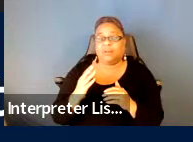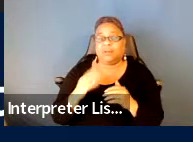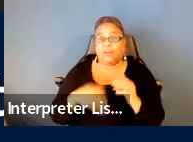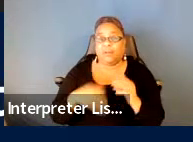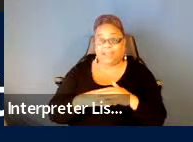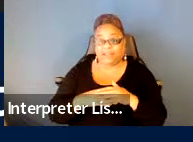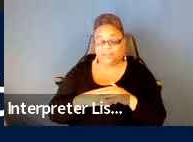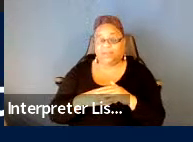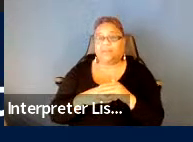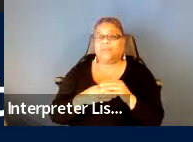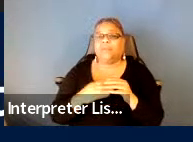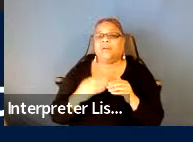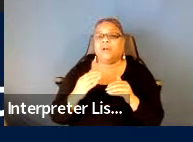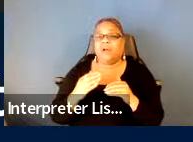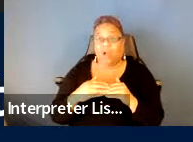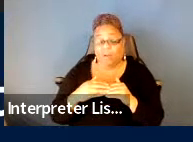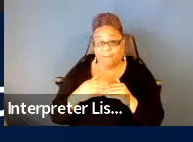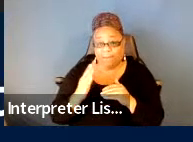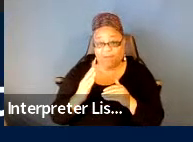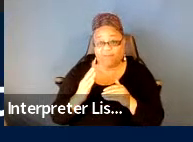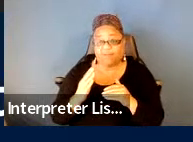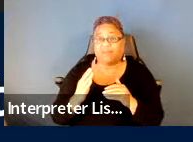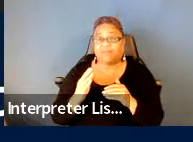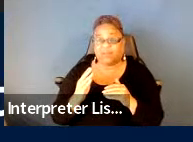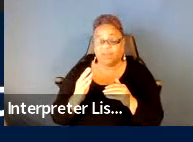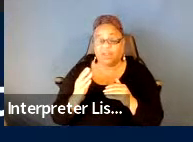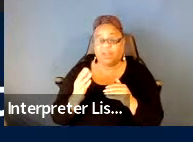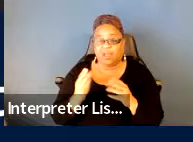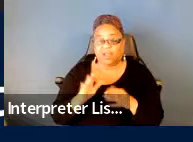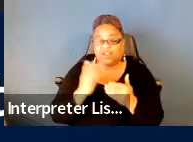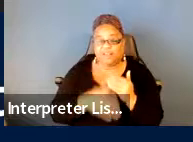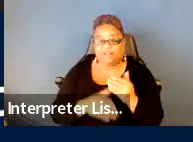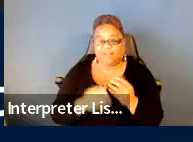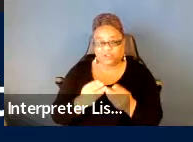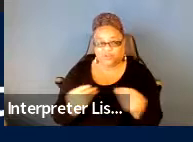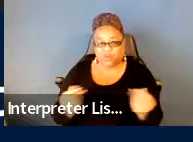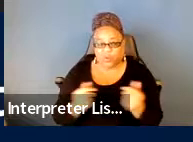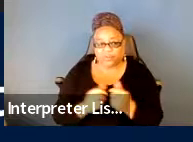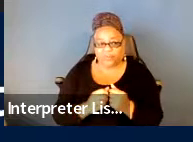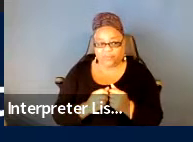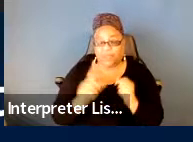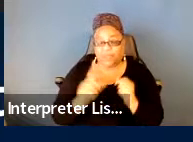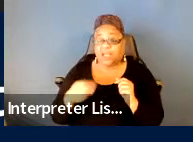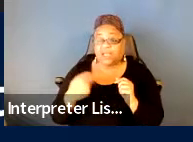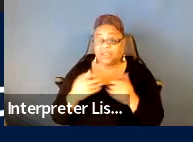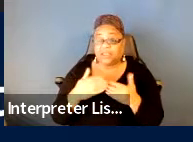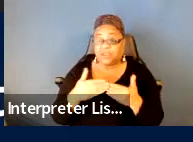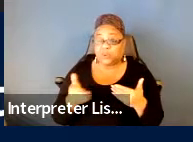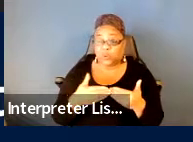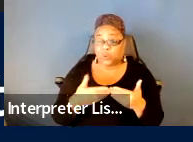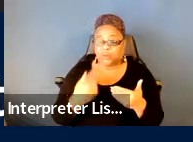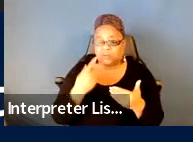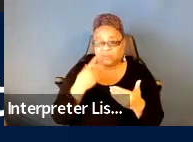of the highest tactile character. At single doors, locate the